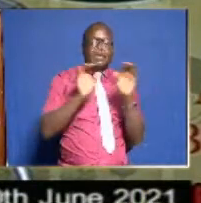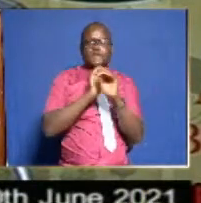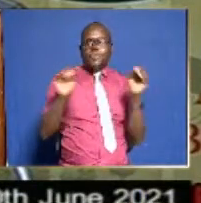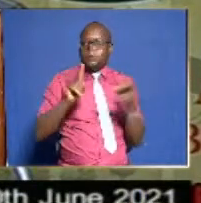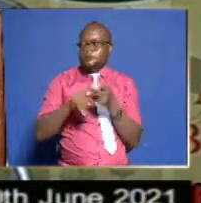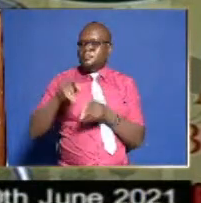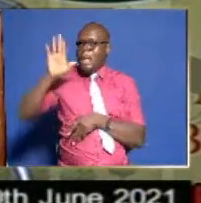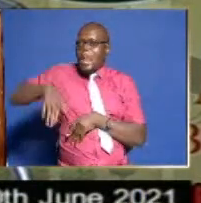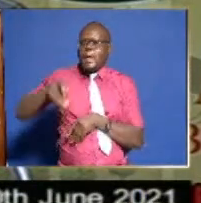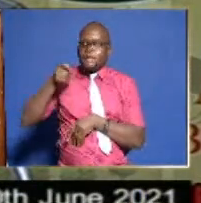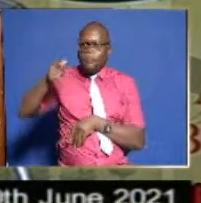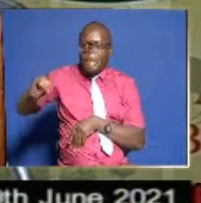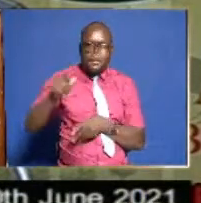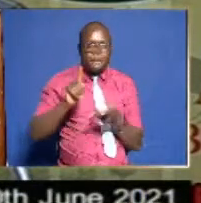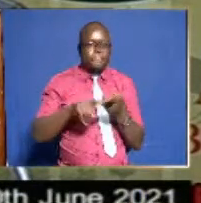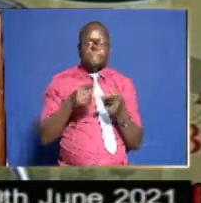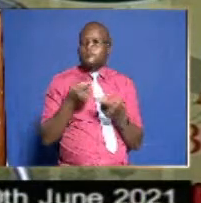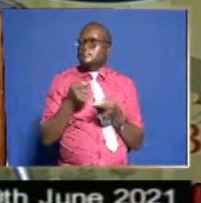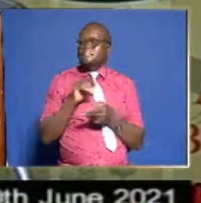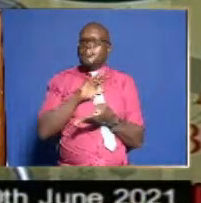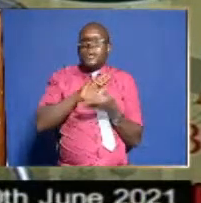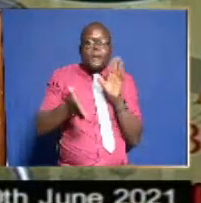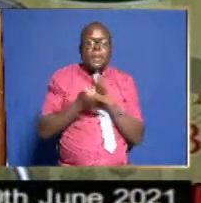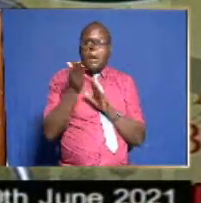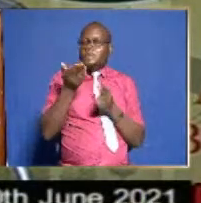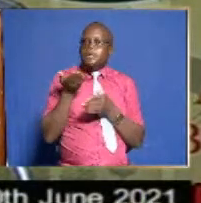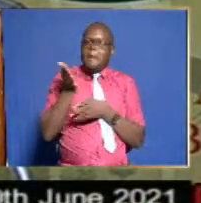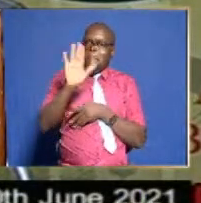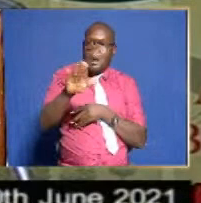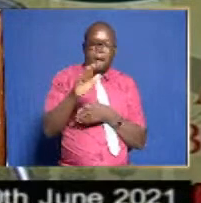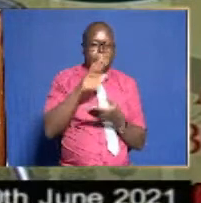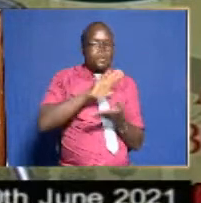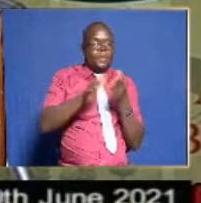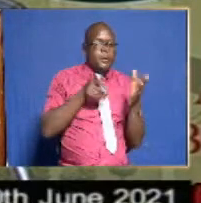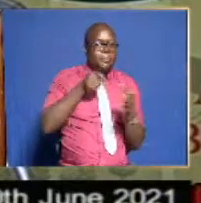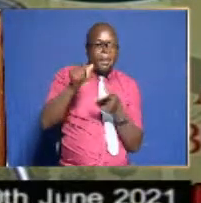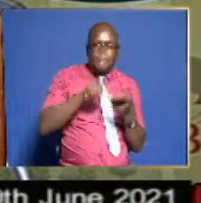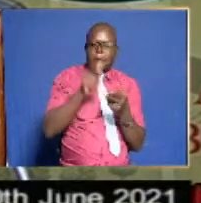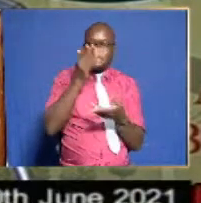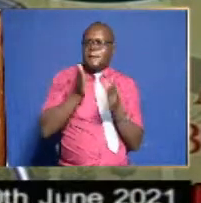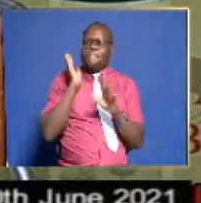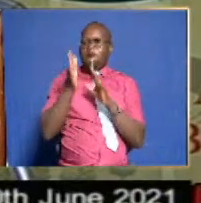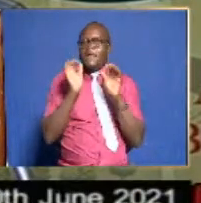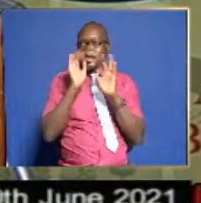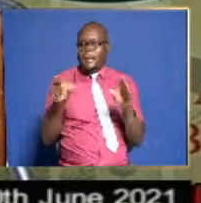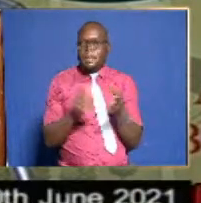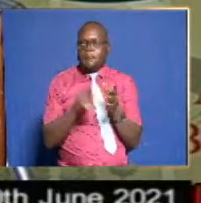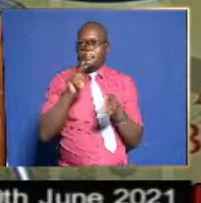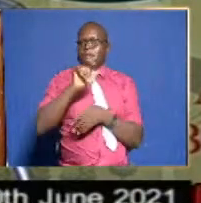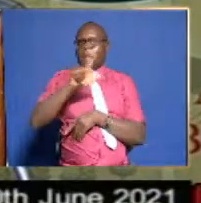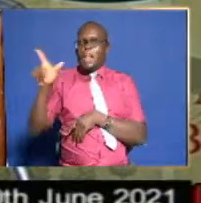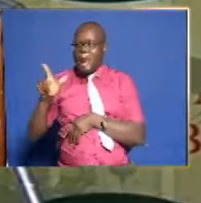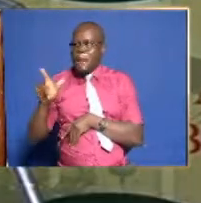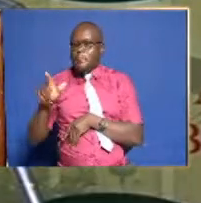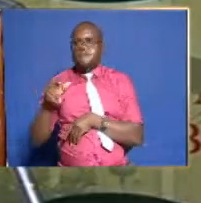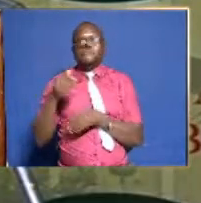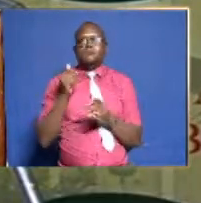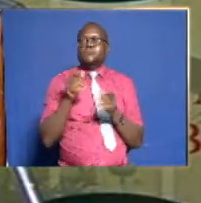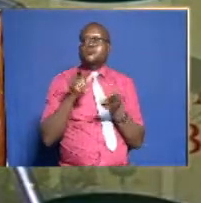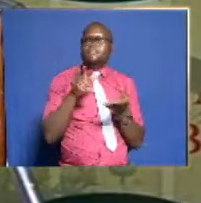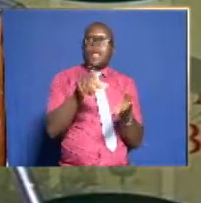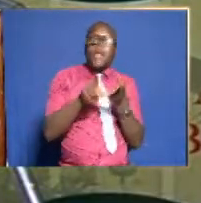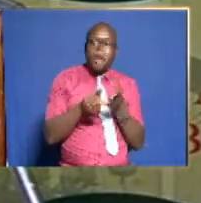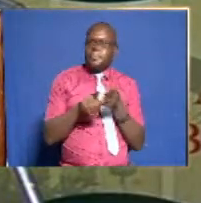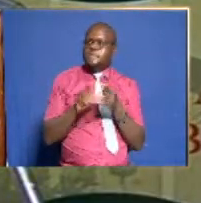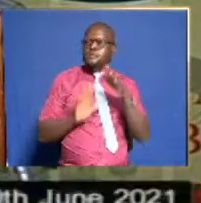defaulters, payment returns without payment, non-filers, nil filers, credit filers,